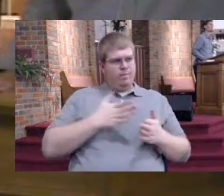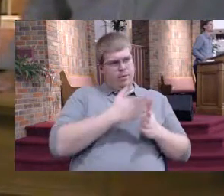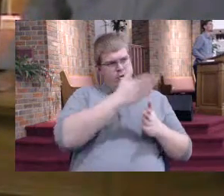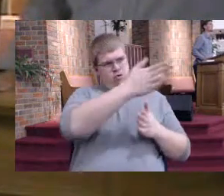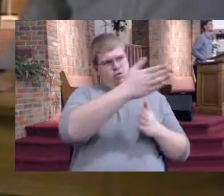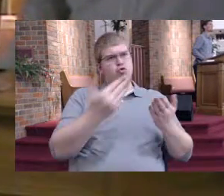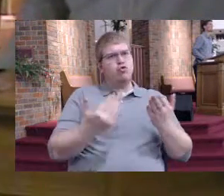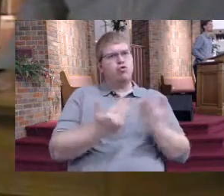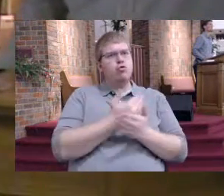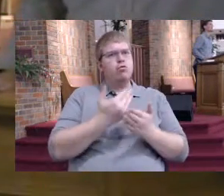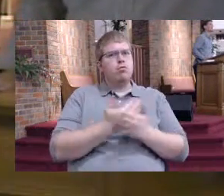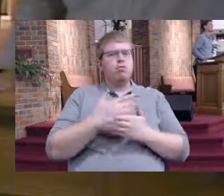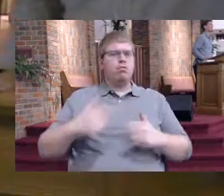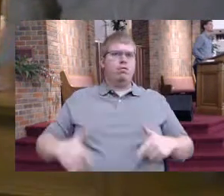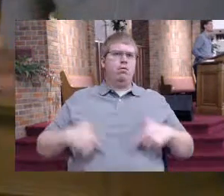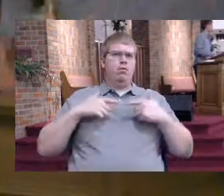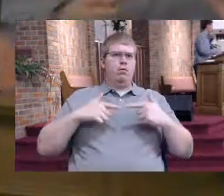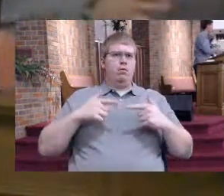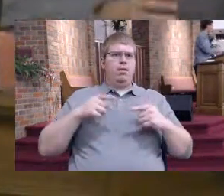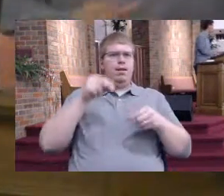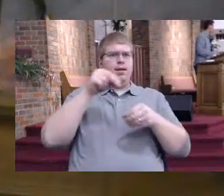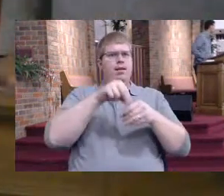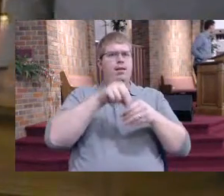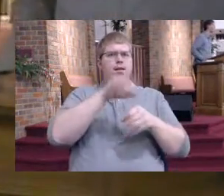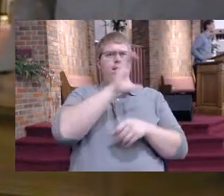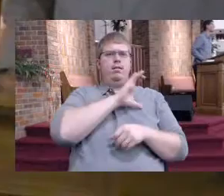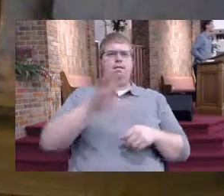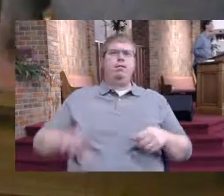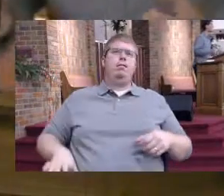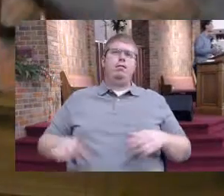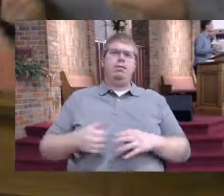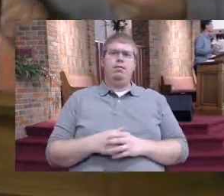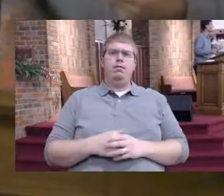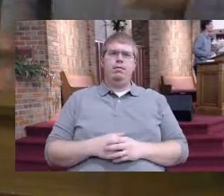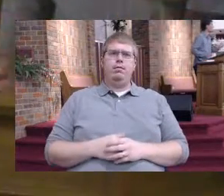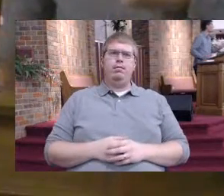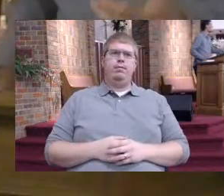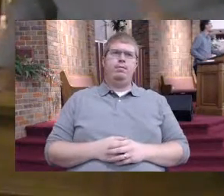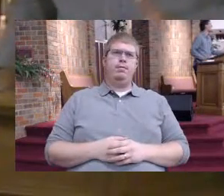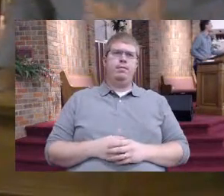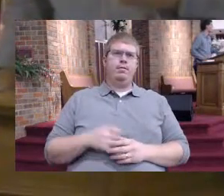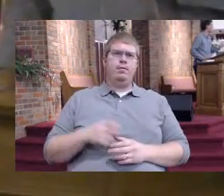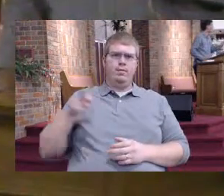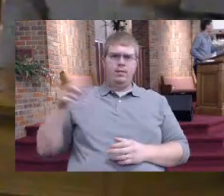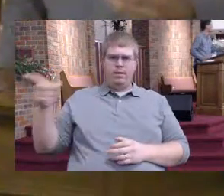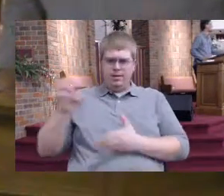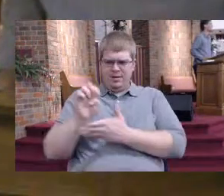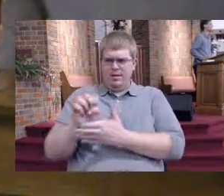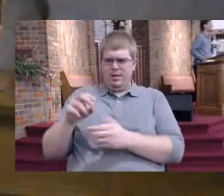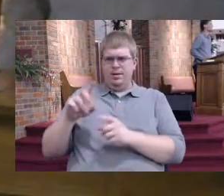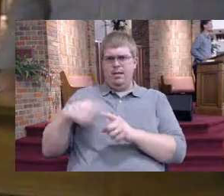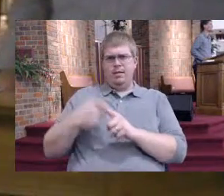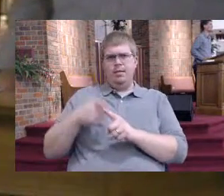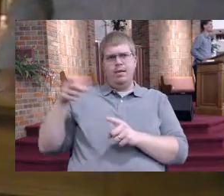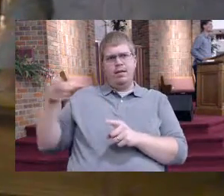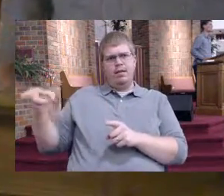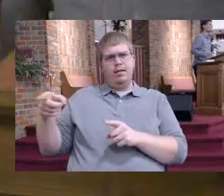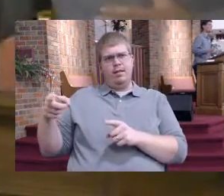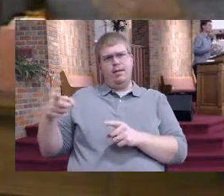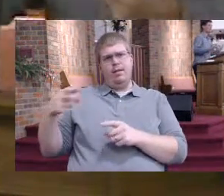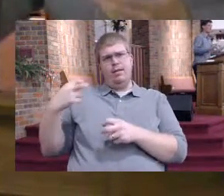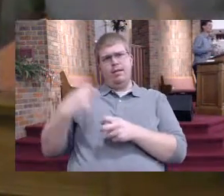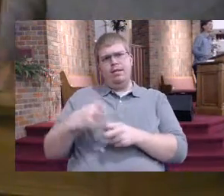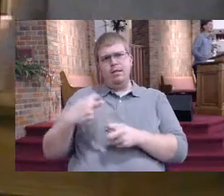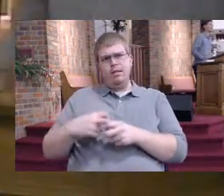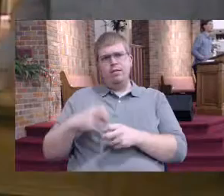in Christ. And so he is sort of an example of that challenge and that opportunity to really disciple these people,